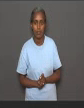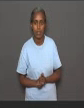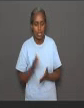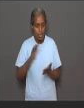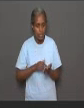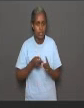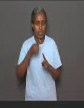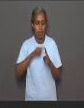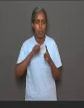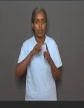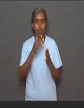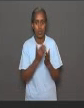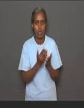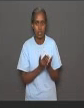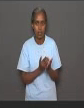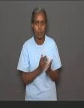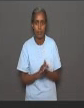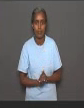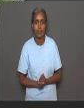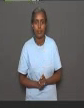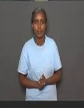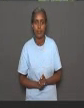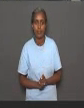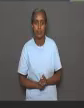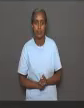Let's get back to our lesson.